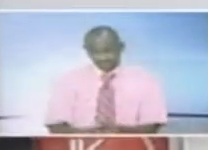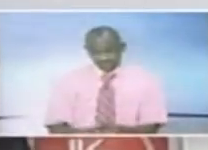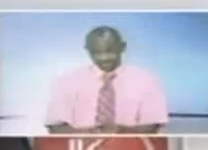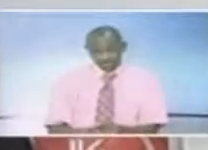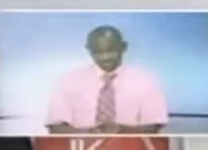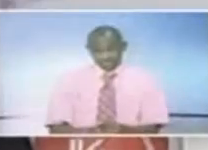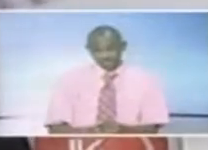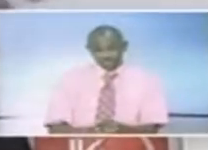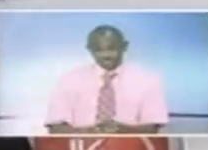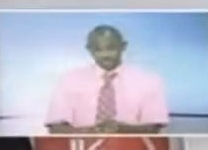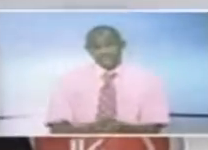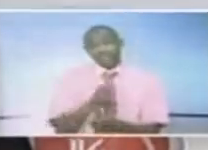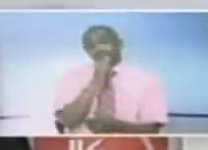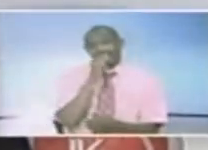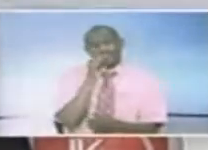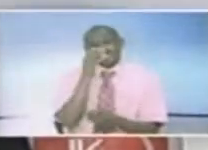says, Swalanyeti.